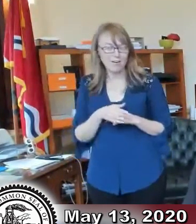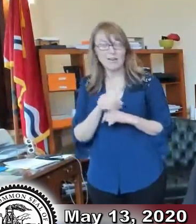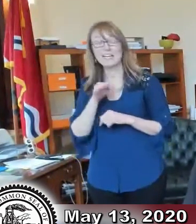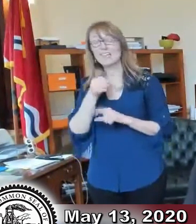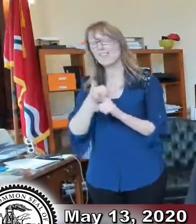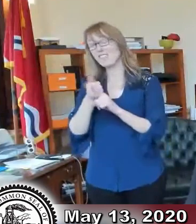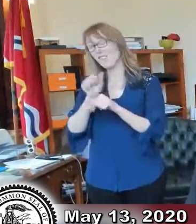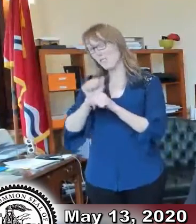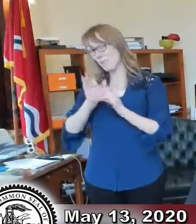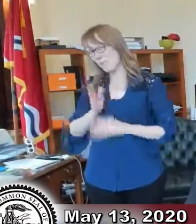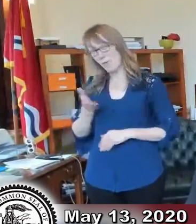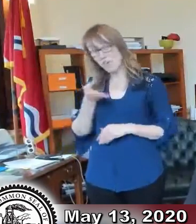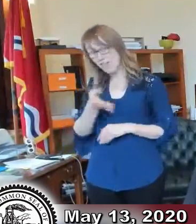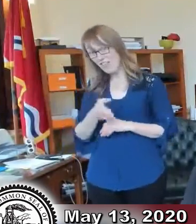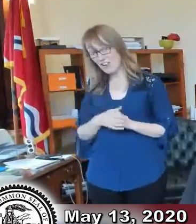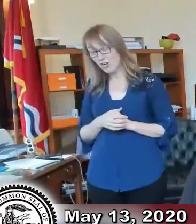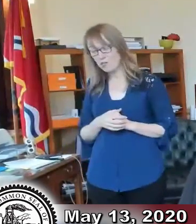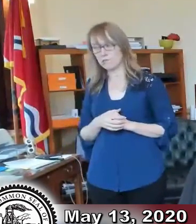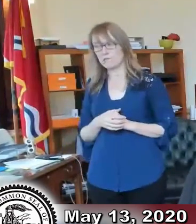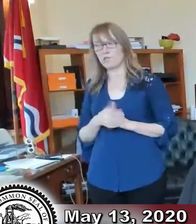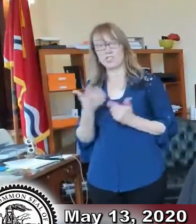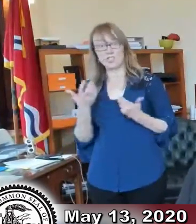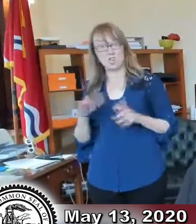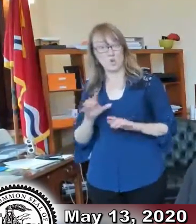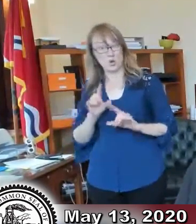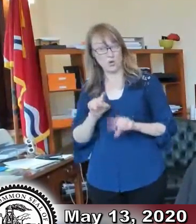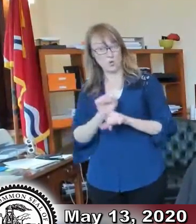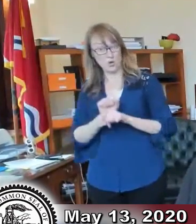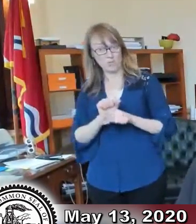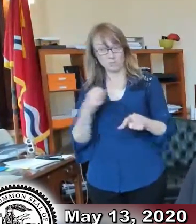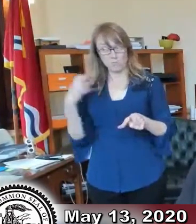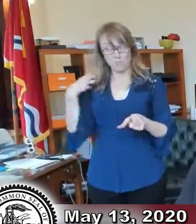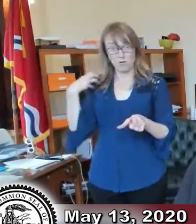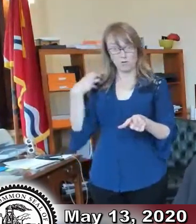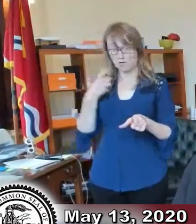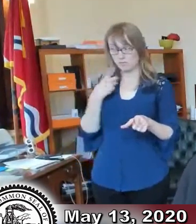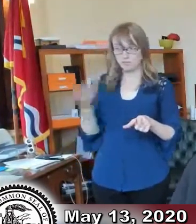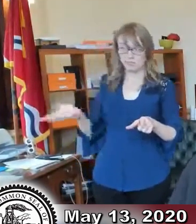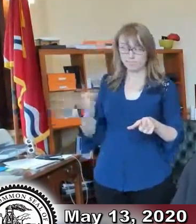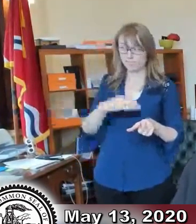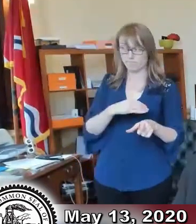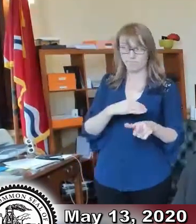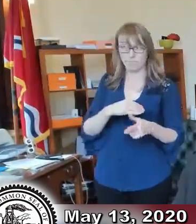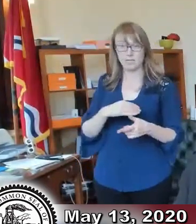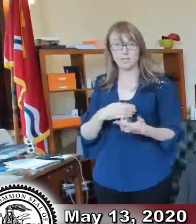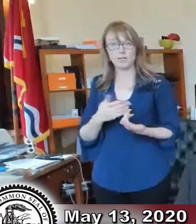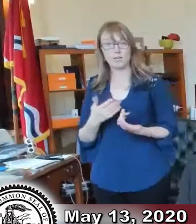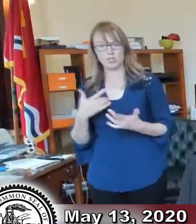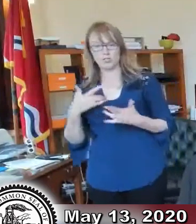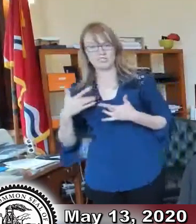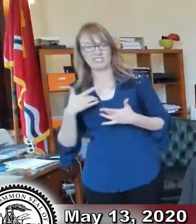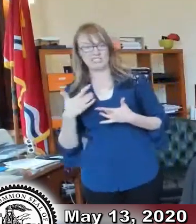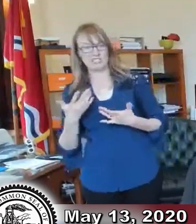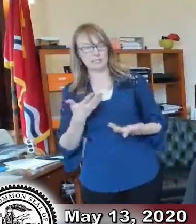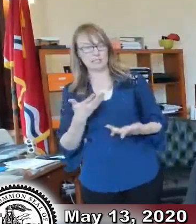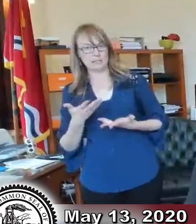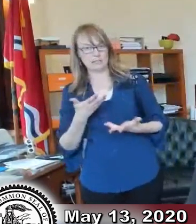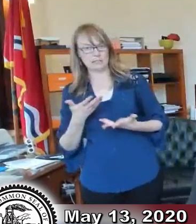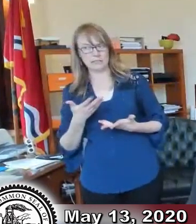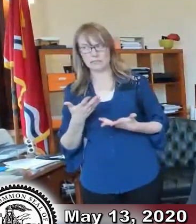is reopening and you don't want to go back to work, you're afraid to go back to work, or you're concerned about going back to